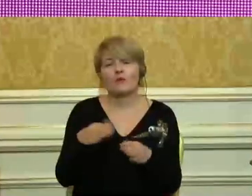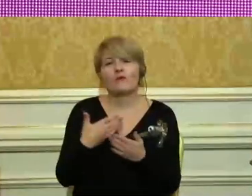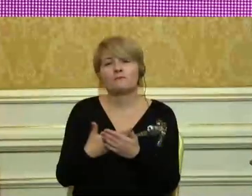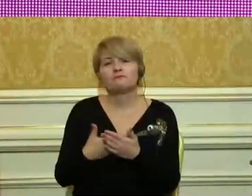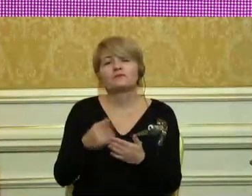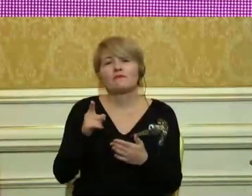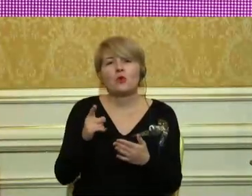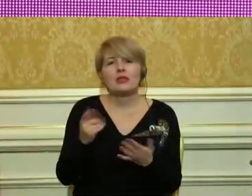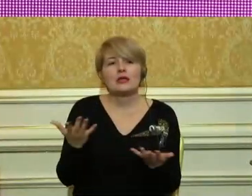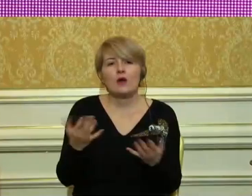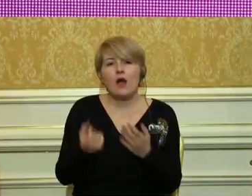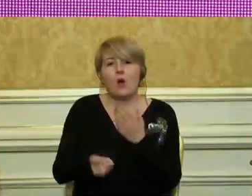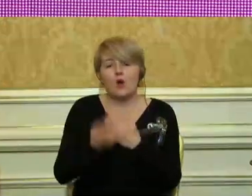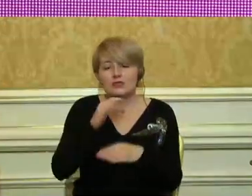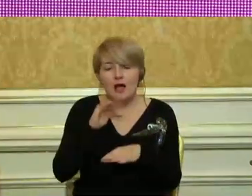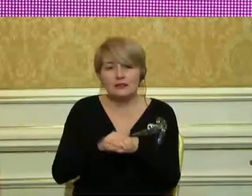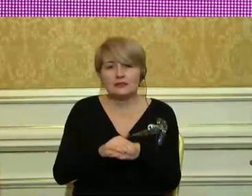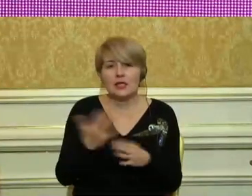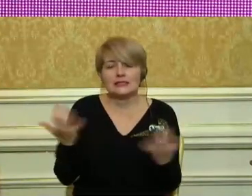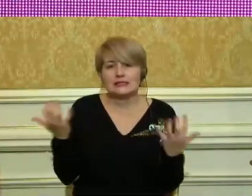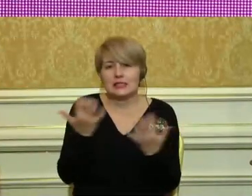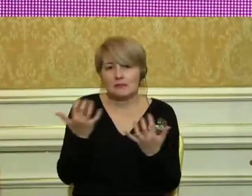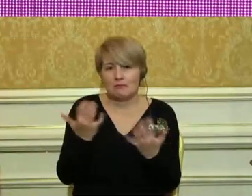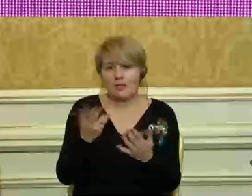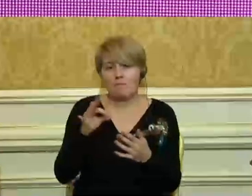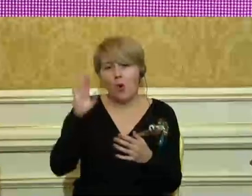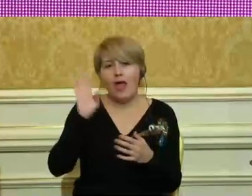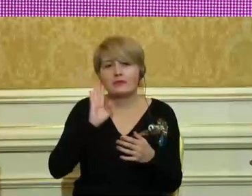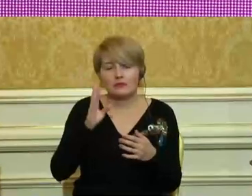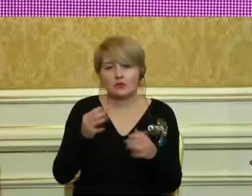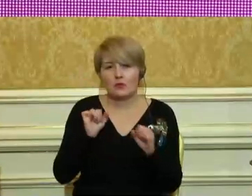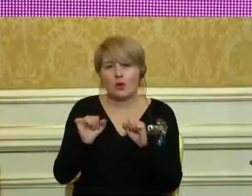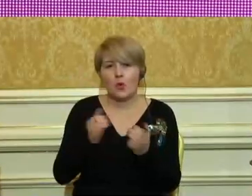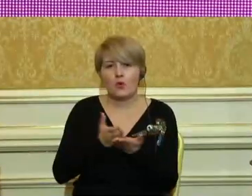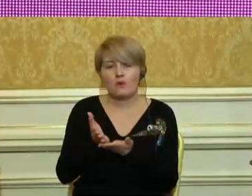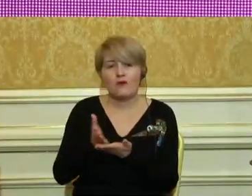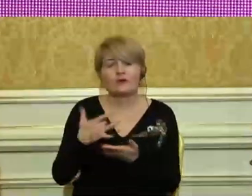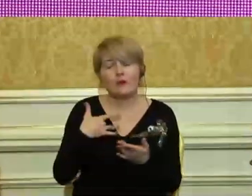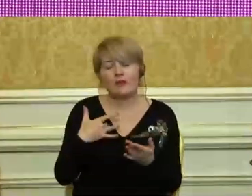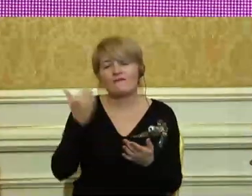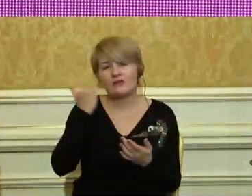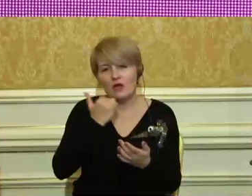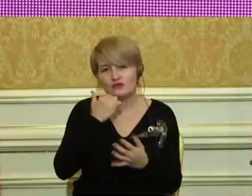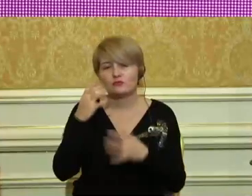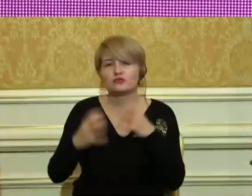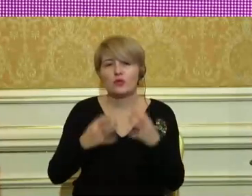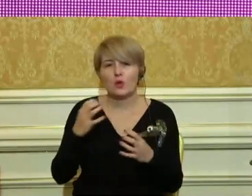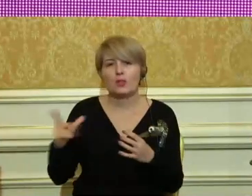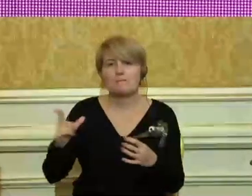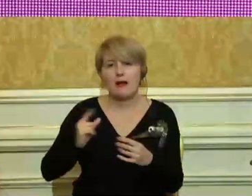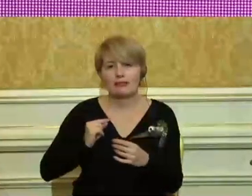gender-oriented. They are, and they were blind regarding the gender orientation. So well, I'm very thankful to